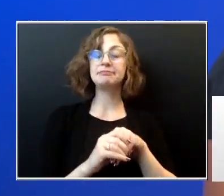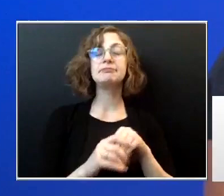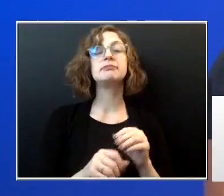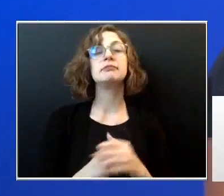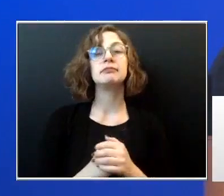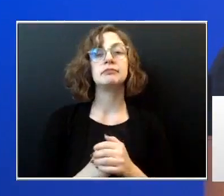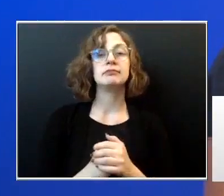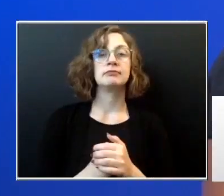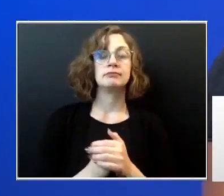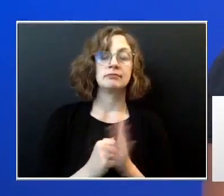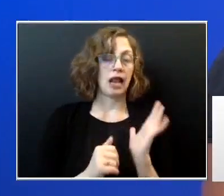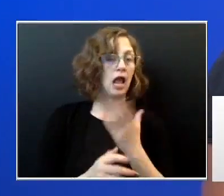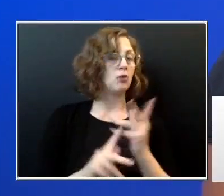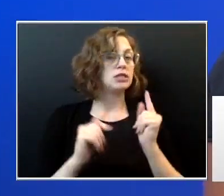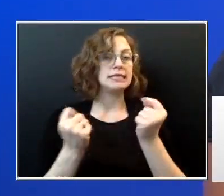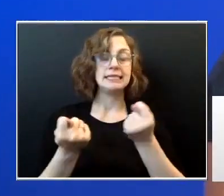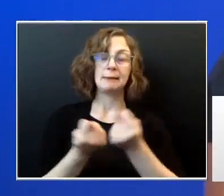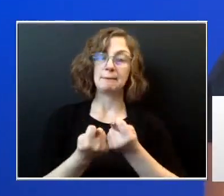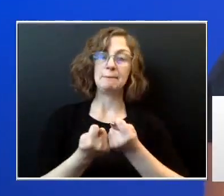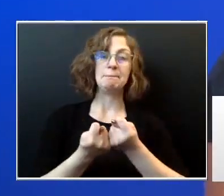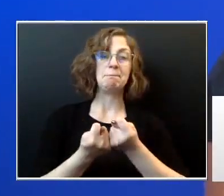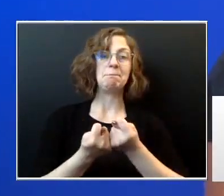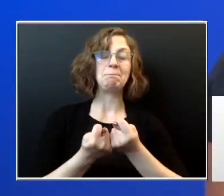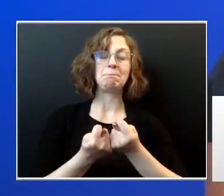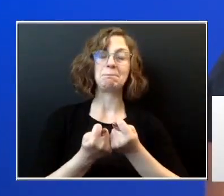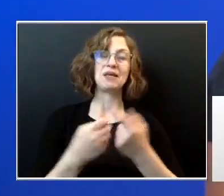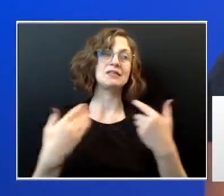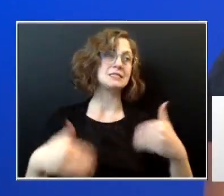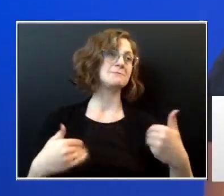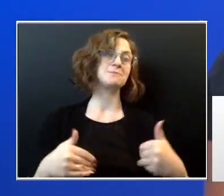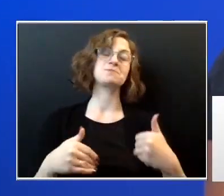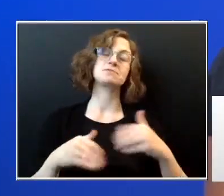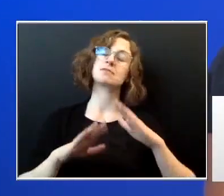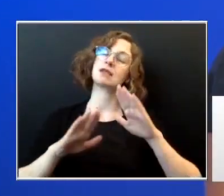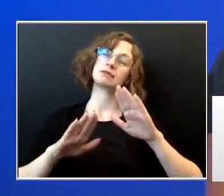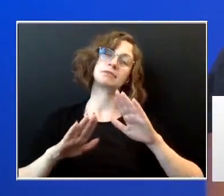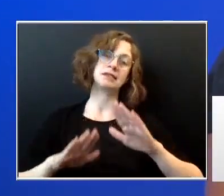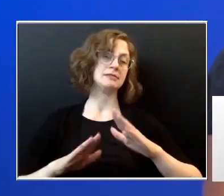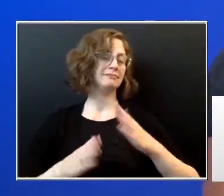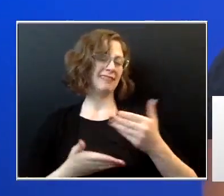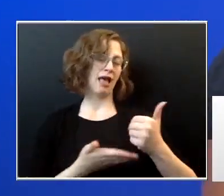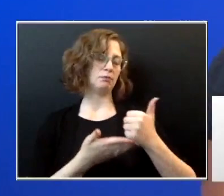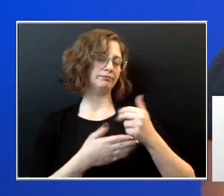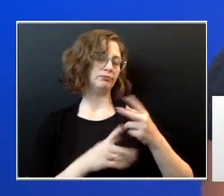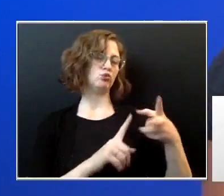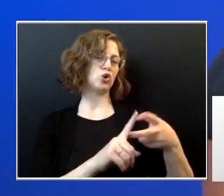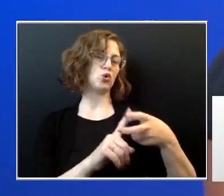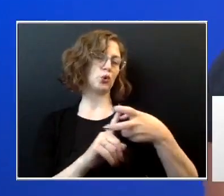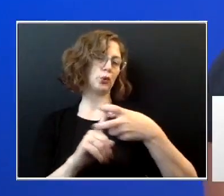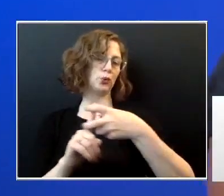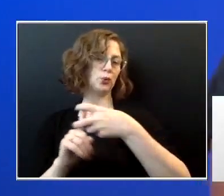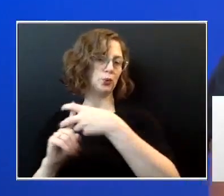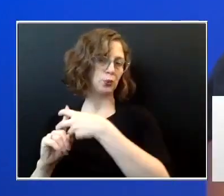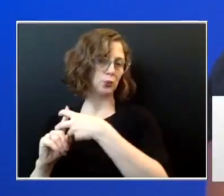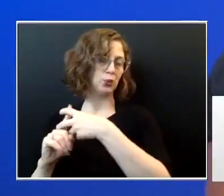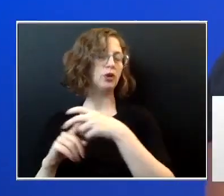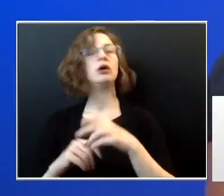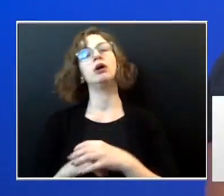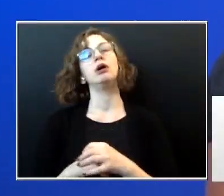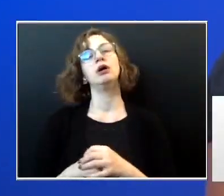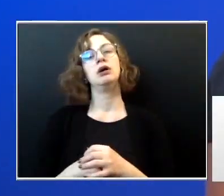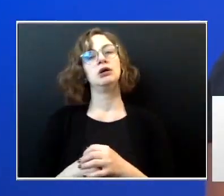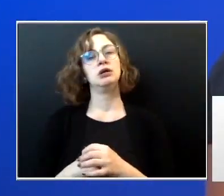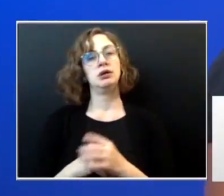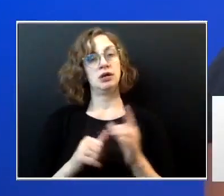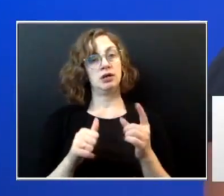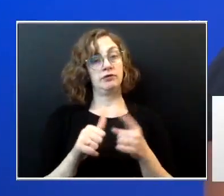team of individuals that help us with the recruitment, and when we did this study initially as a pilot,